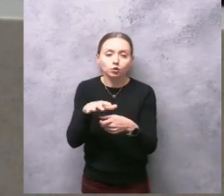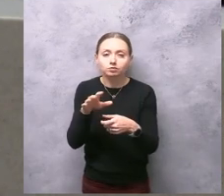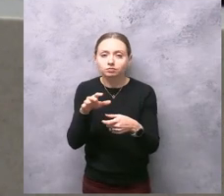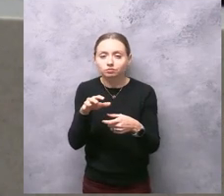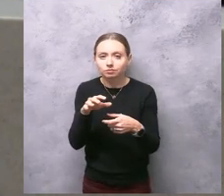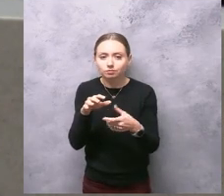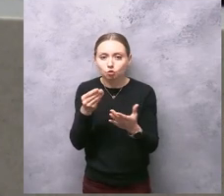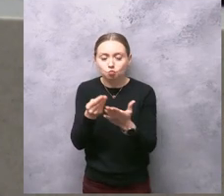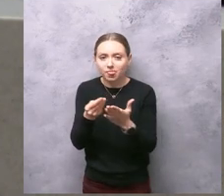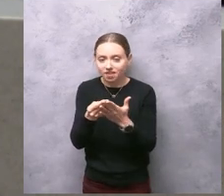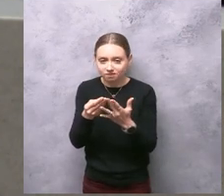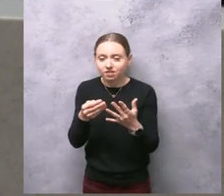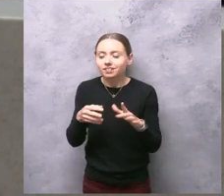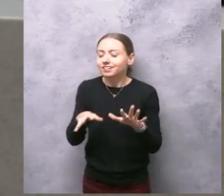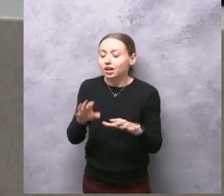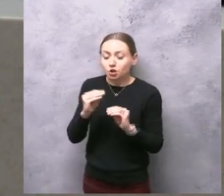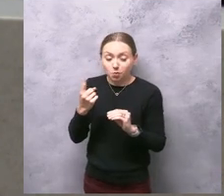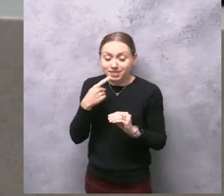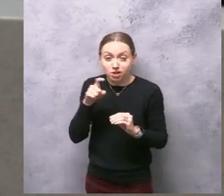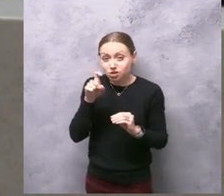had to be short.